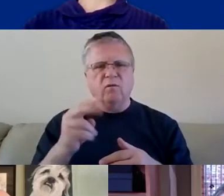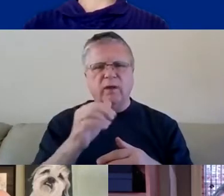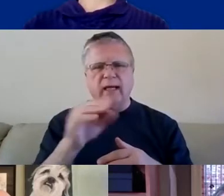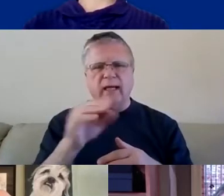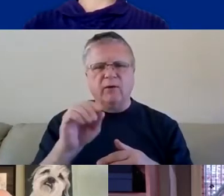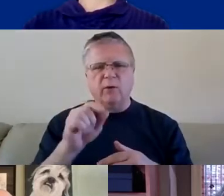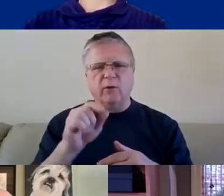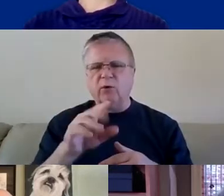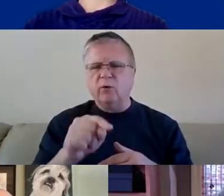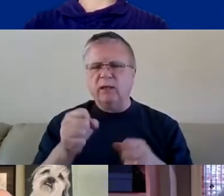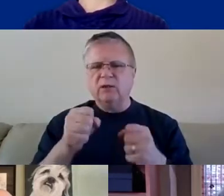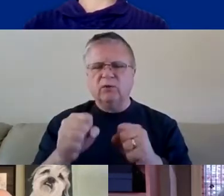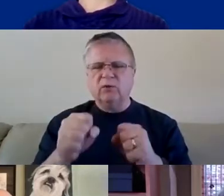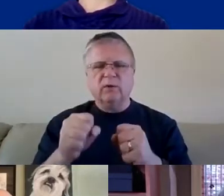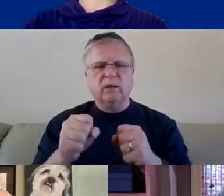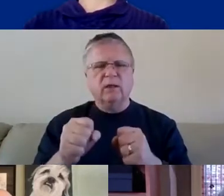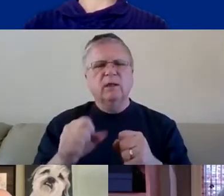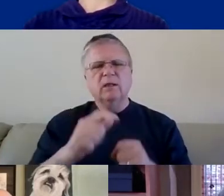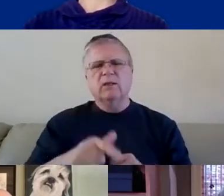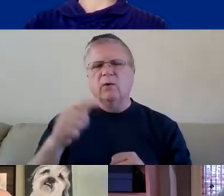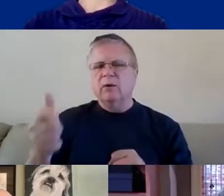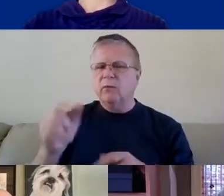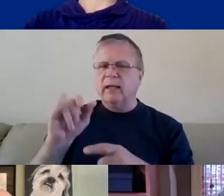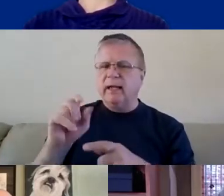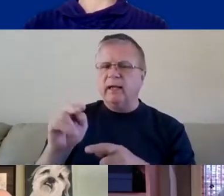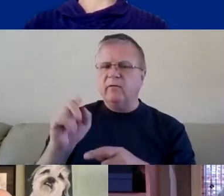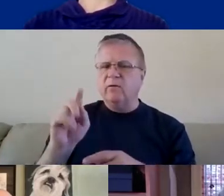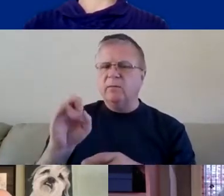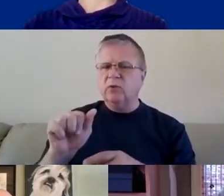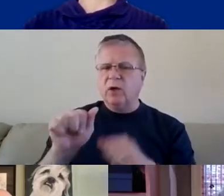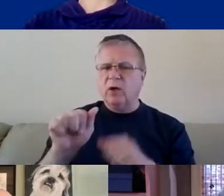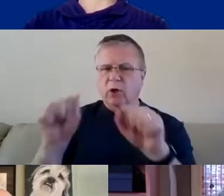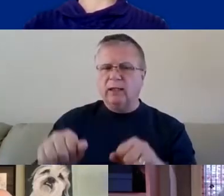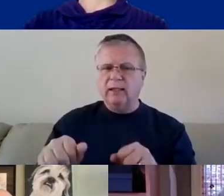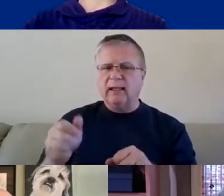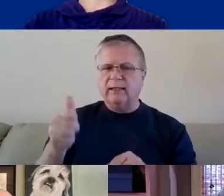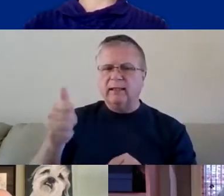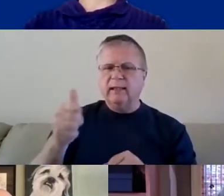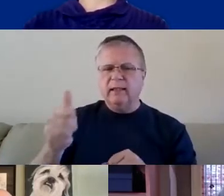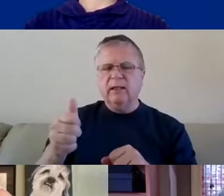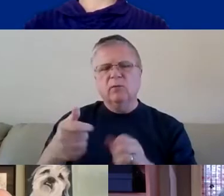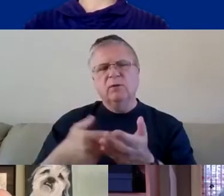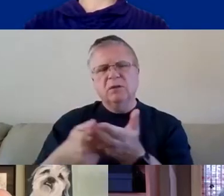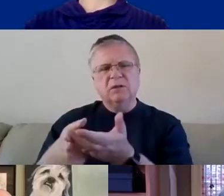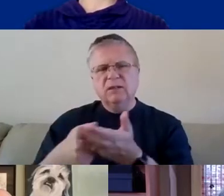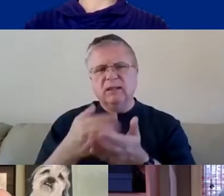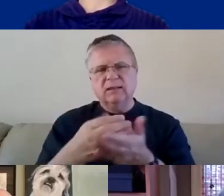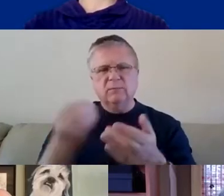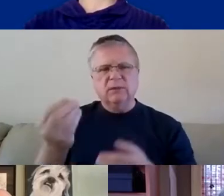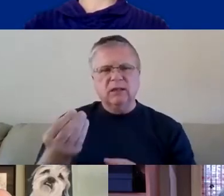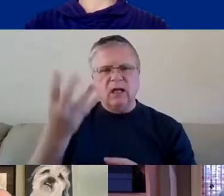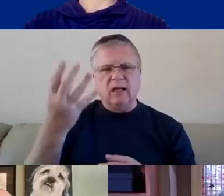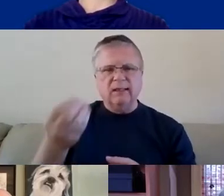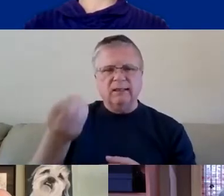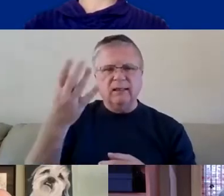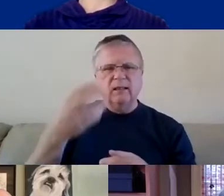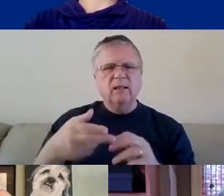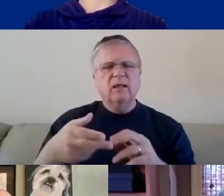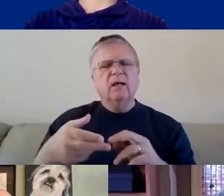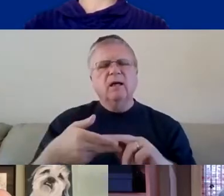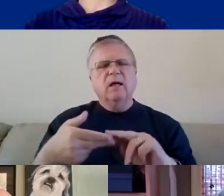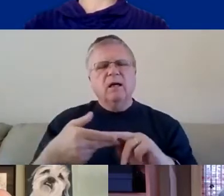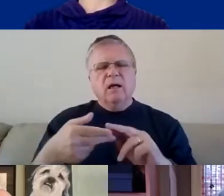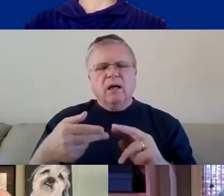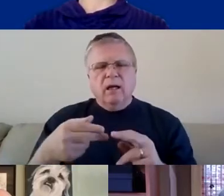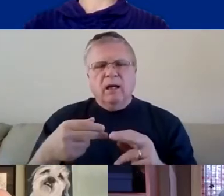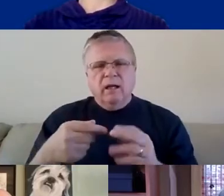over to Ian from Strata Architects, who's going to run through some slides that we previously presented to the Planning Commission and give you a little